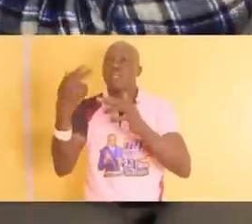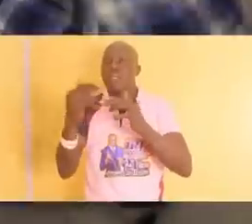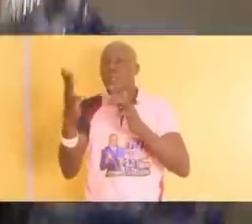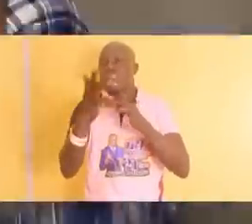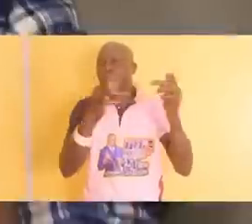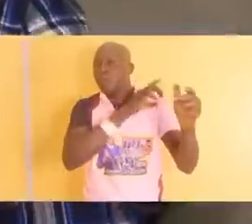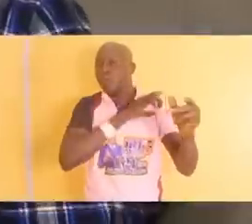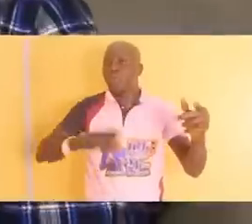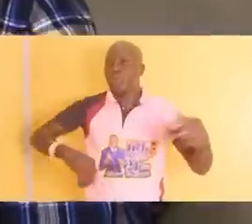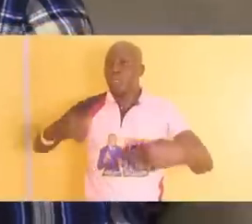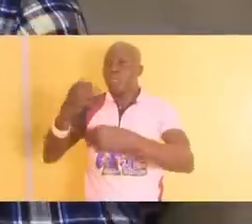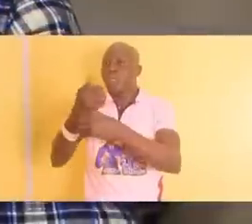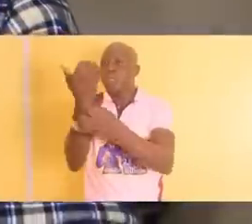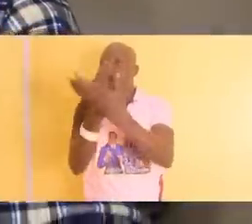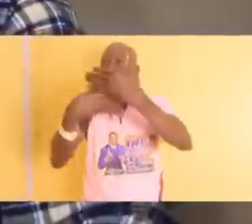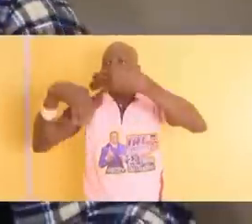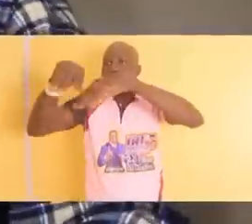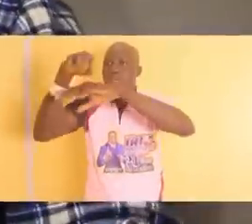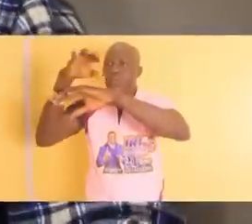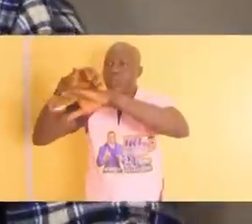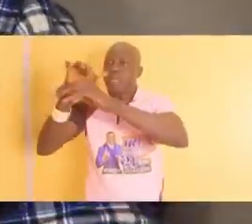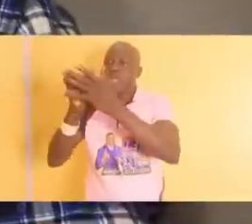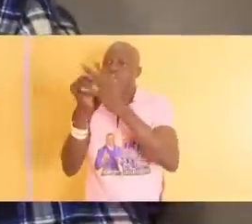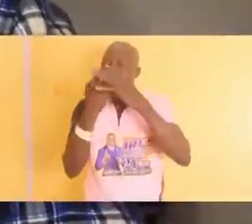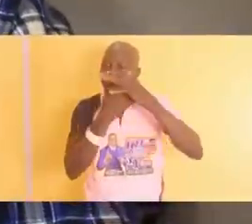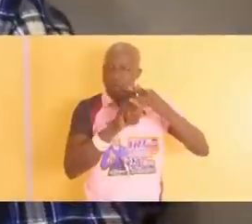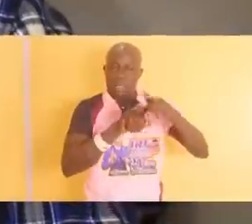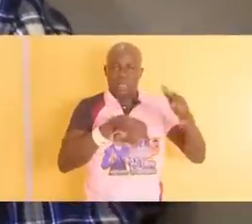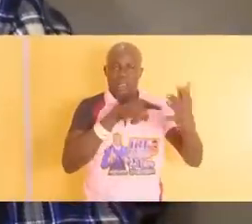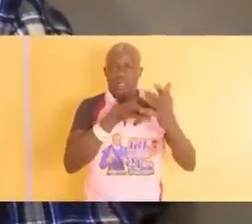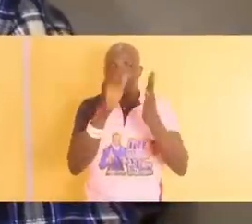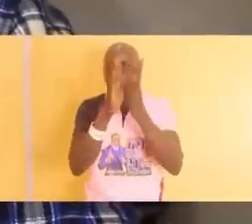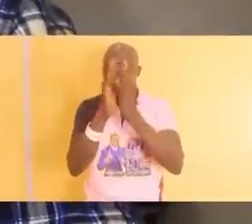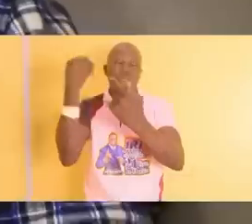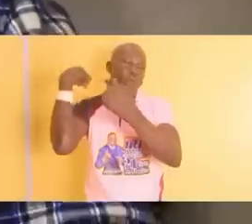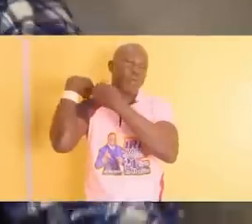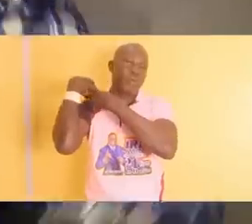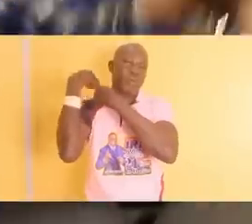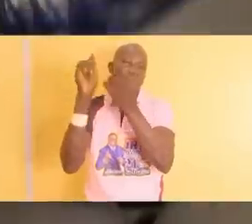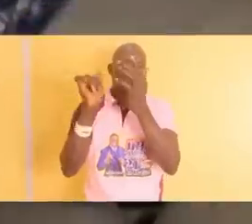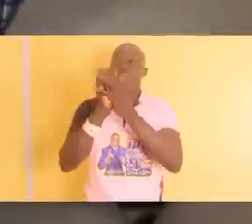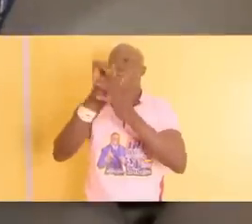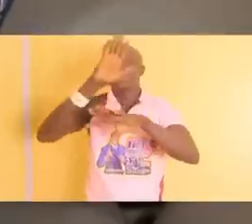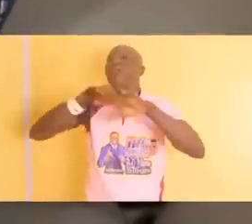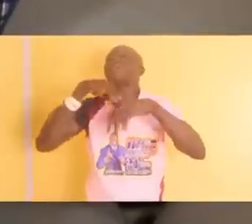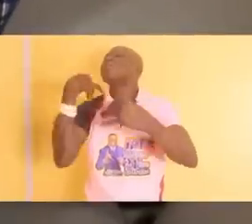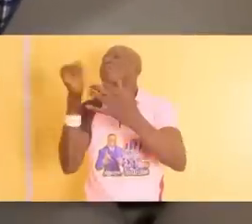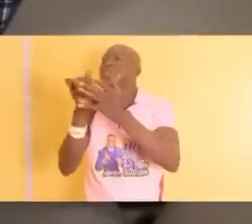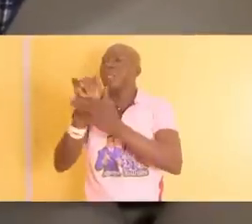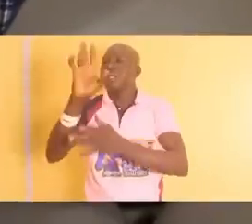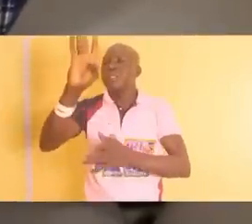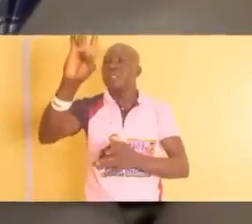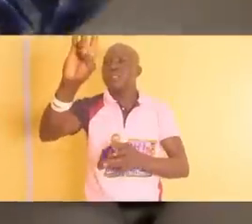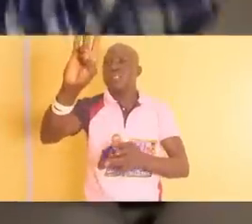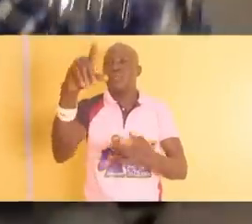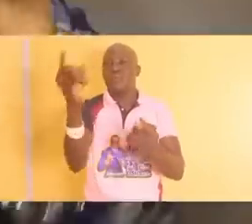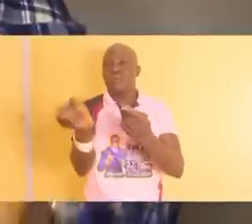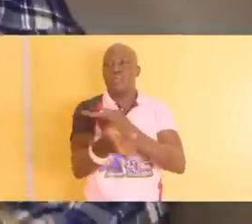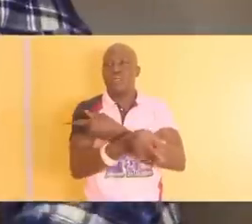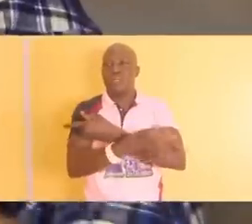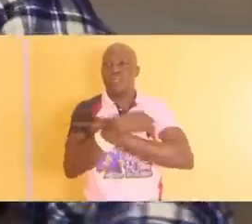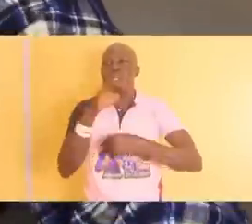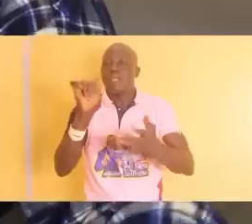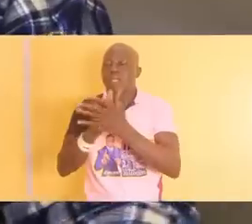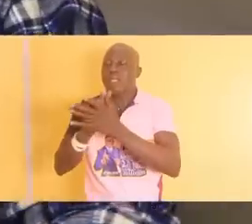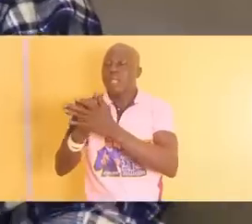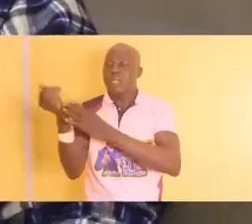what up that yet. But the Lord I pray the heaven and the head. What if better? Do I pay? I started this prayer for a long time. Oh, don't make it back on. And I said it's for 7 days. In